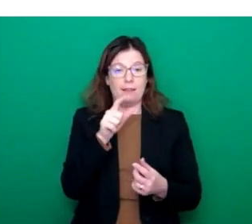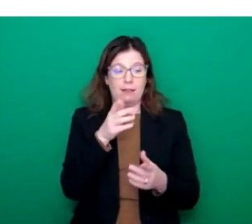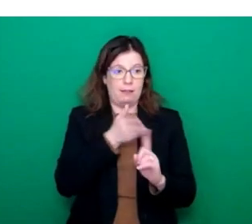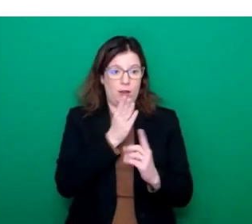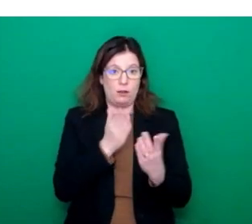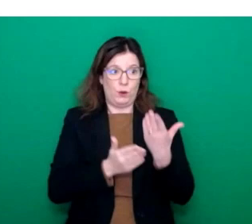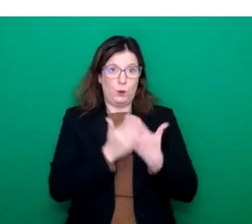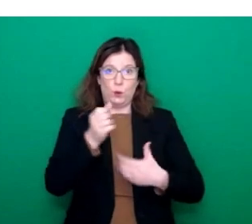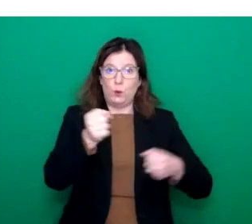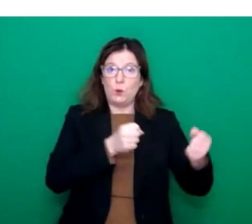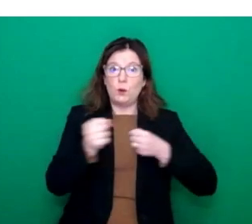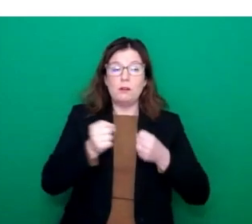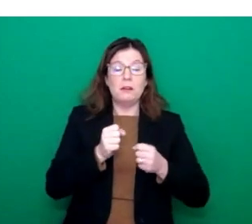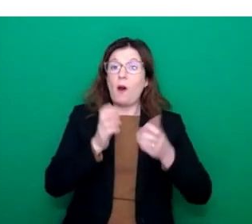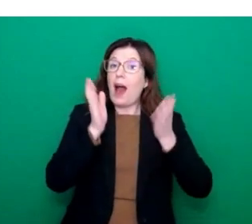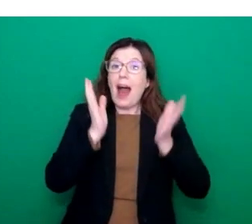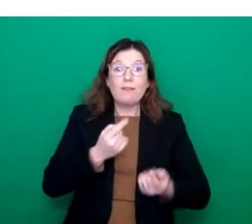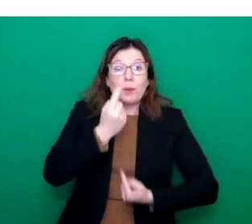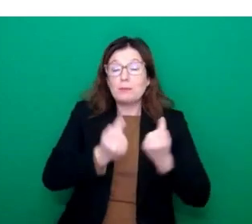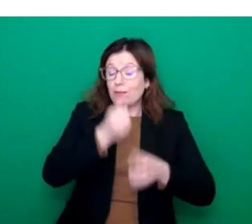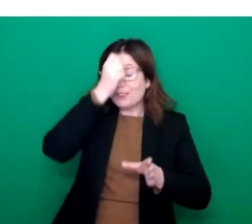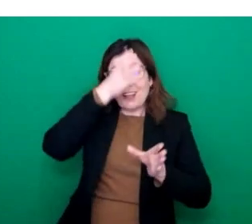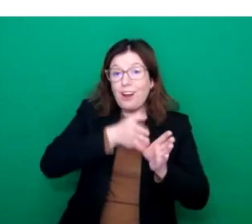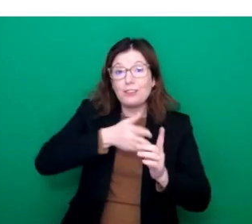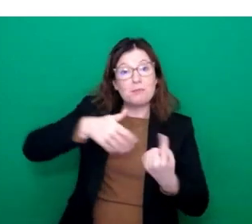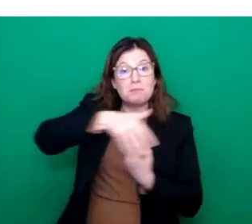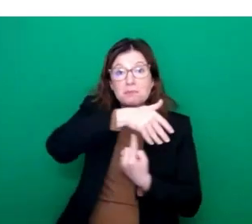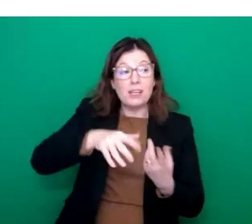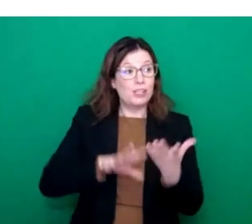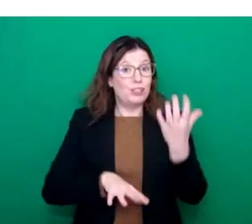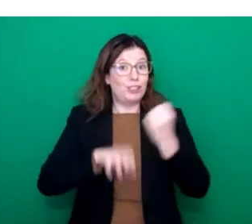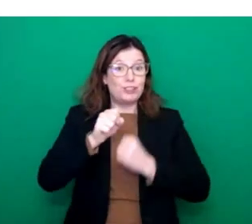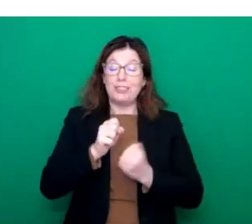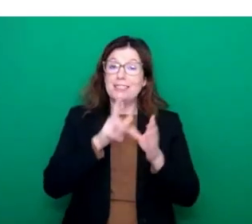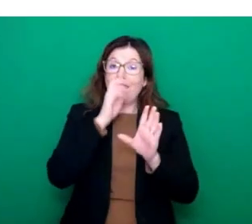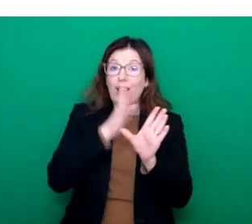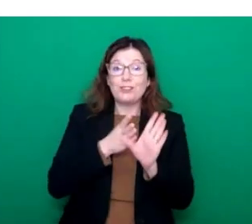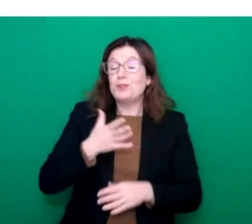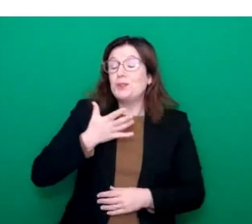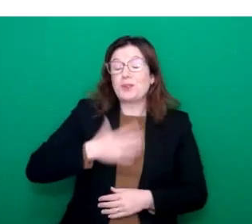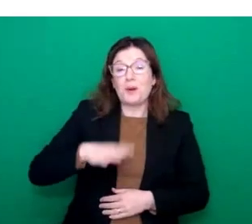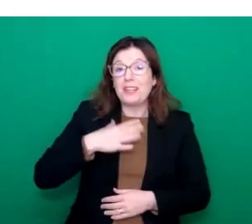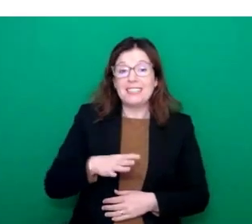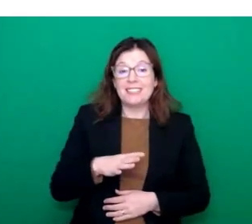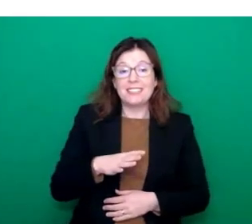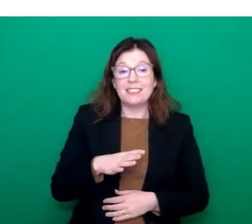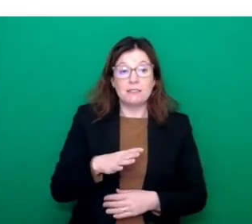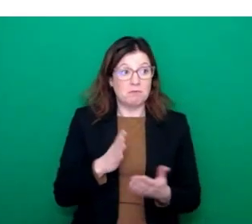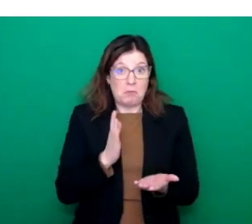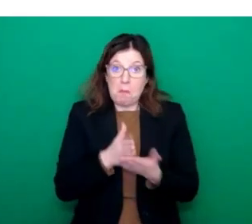Doesn't have to have a psychology background, doesn't have to have a psychology degree, or indeed doesn't need a psychology degree.